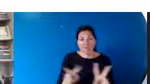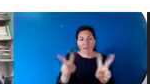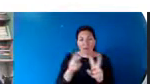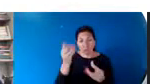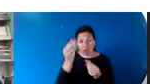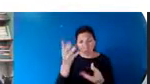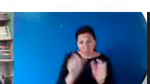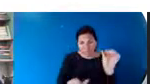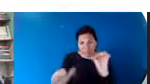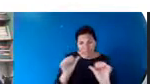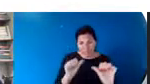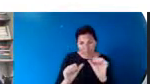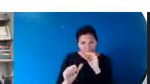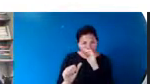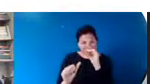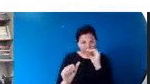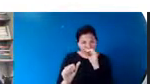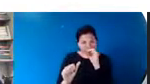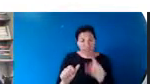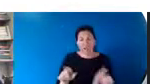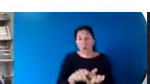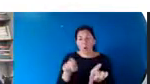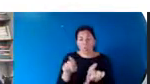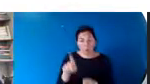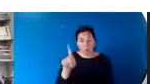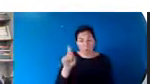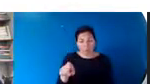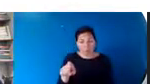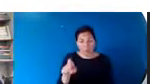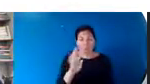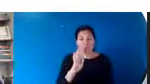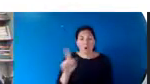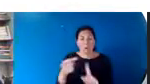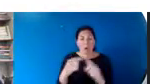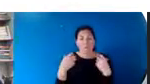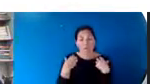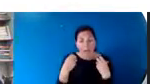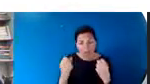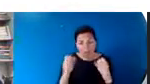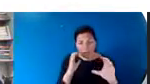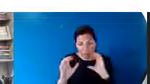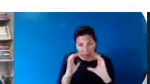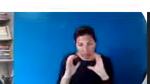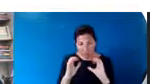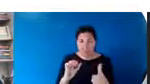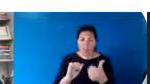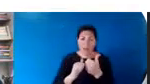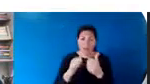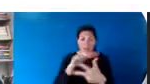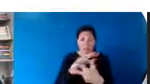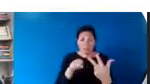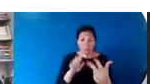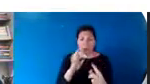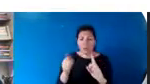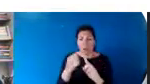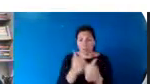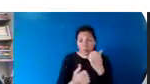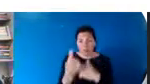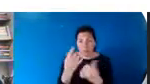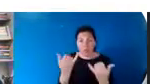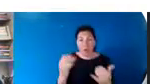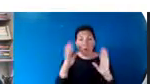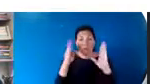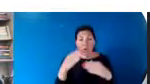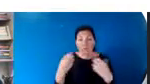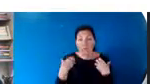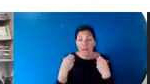and we should surface and front the health conversation. So how do we do that? Let me talk about each of them. Let's start with a focus on health.